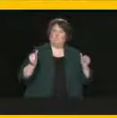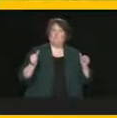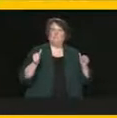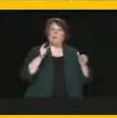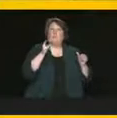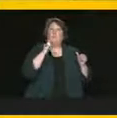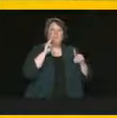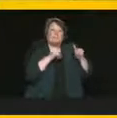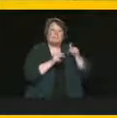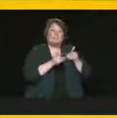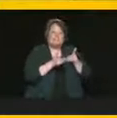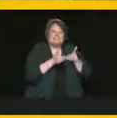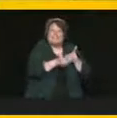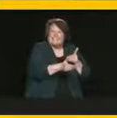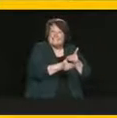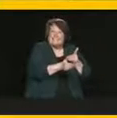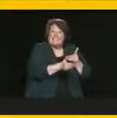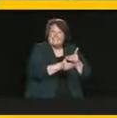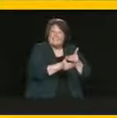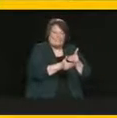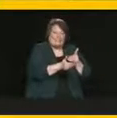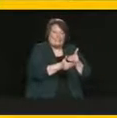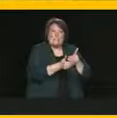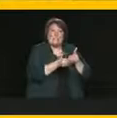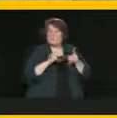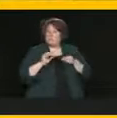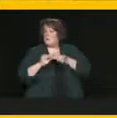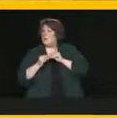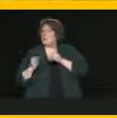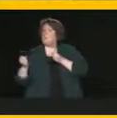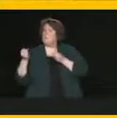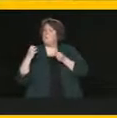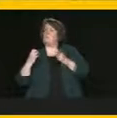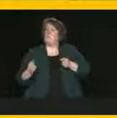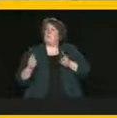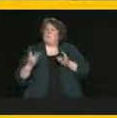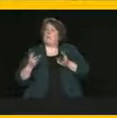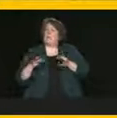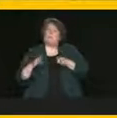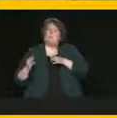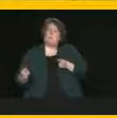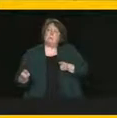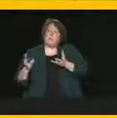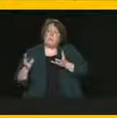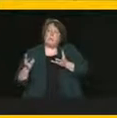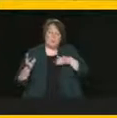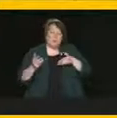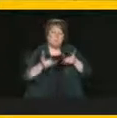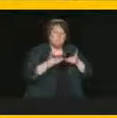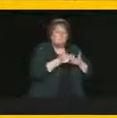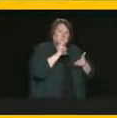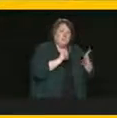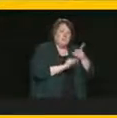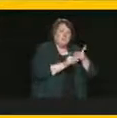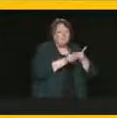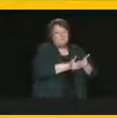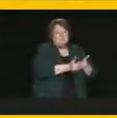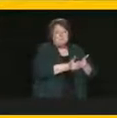the cases we have already, we can do a short-term